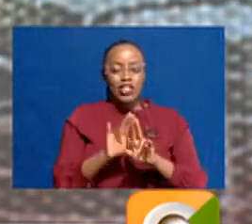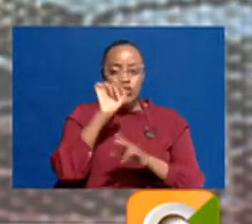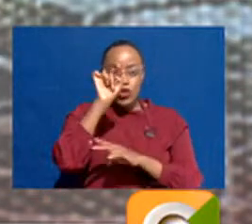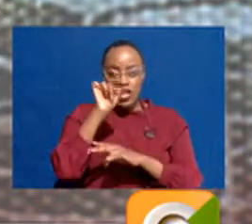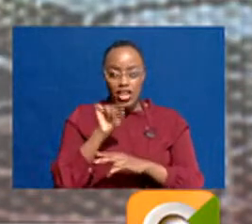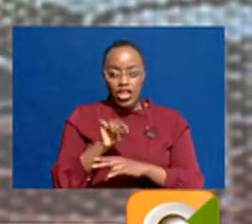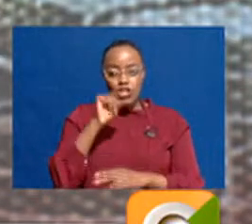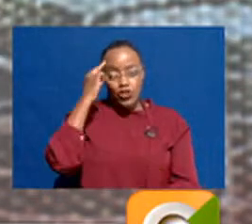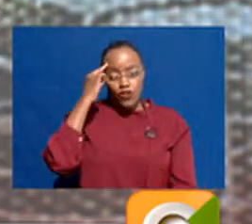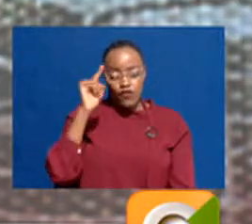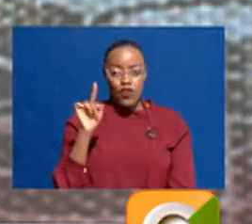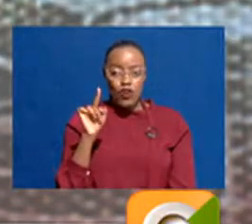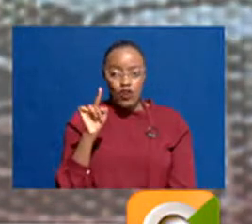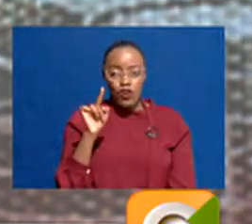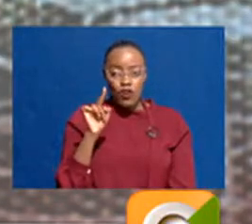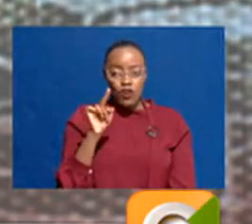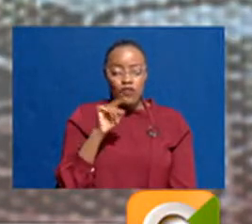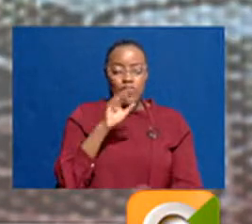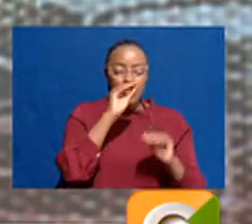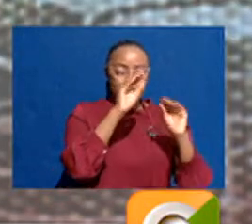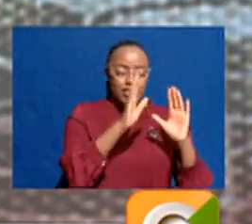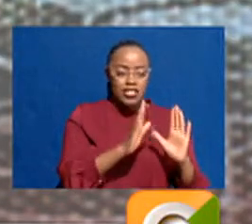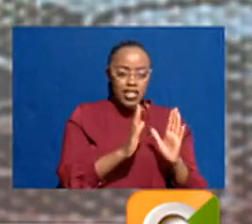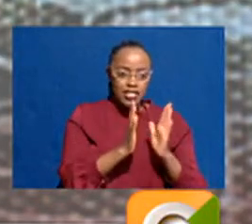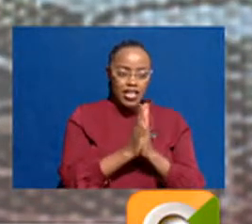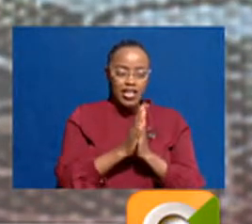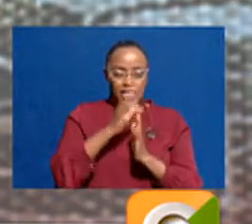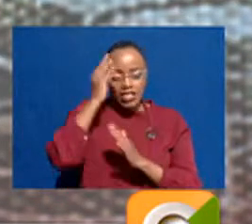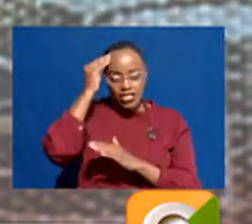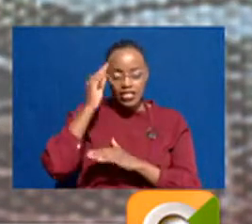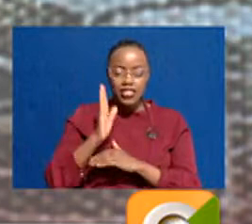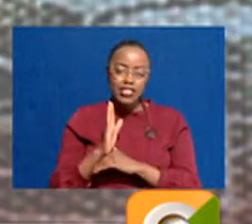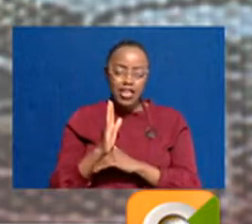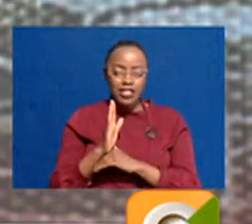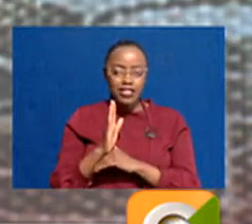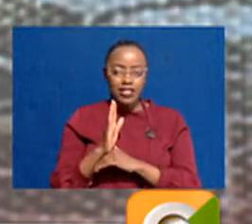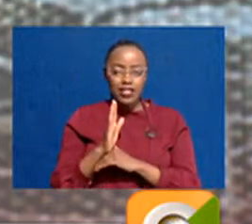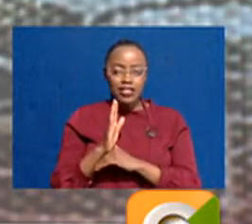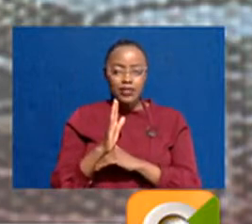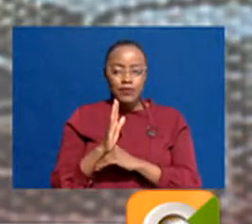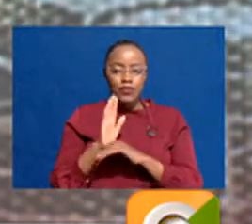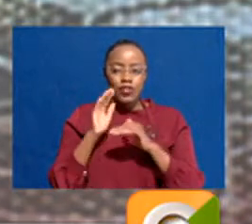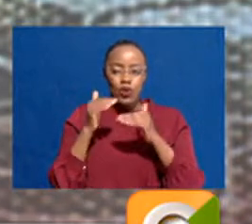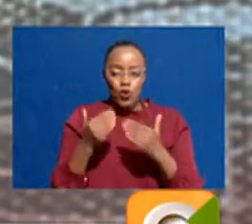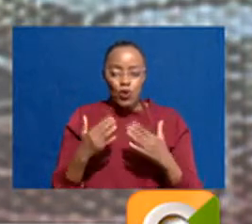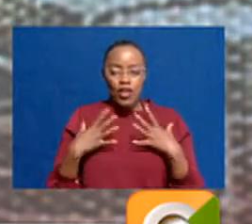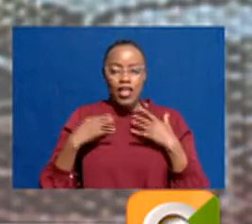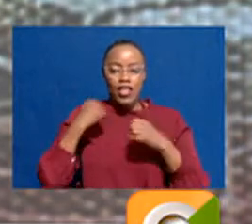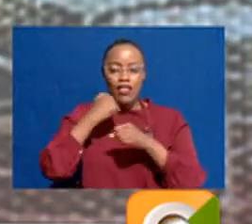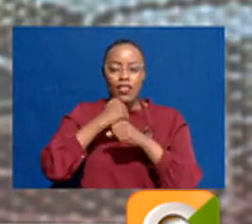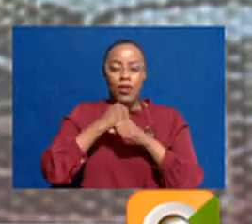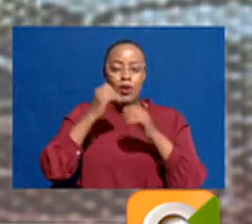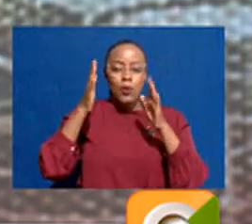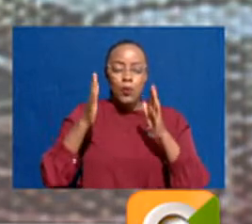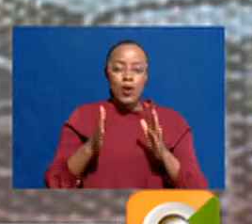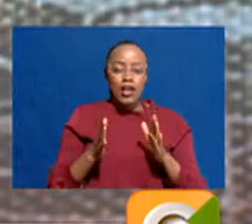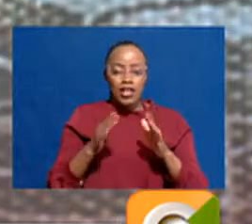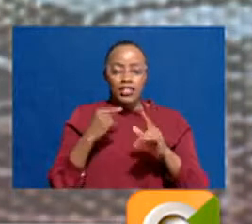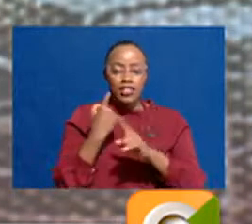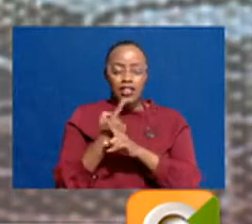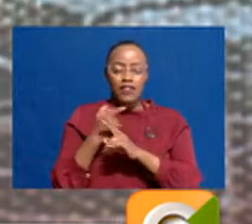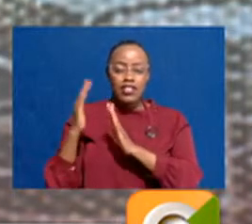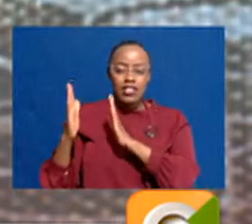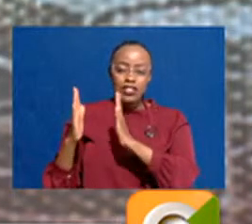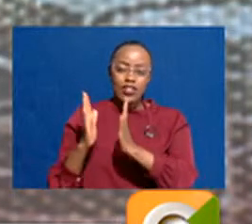for pupil to teacher to pupils, mm-hmm. or healthcare worker to population, security